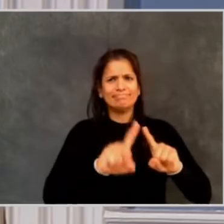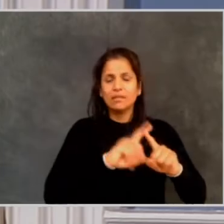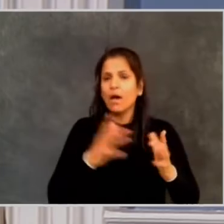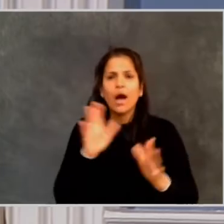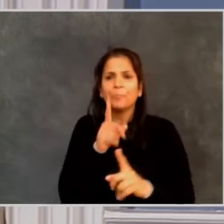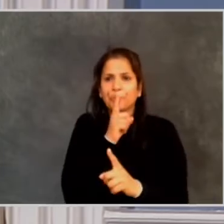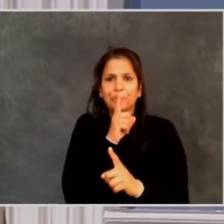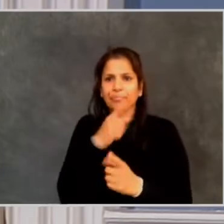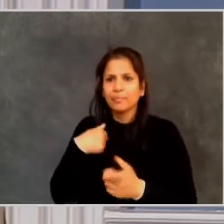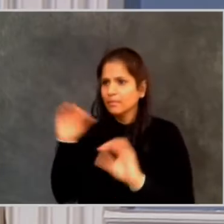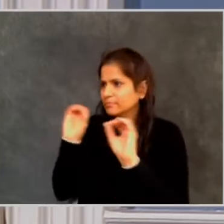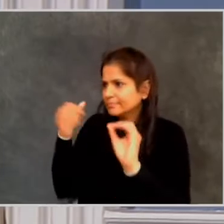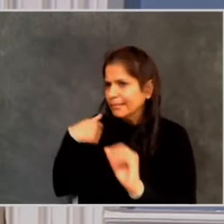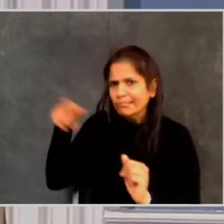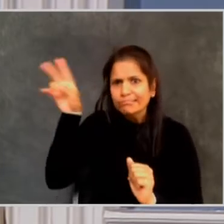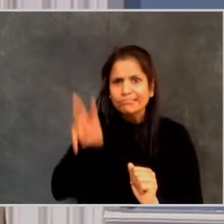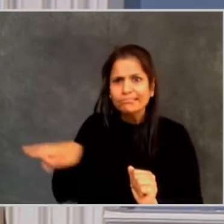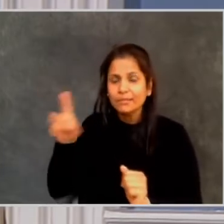are acting